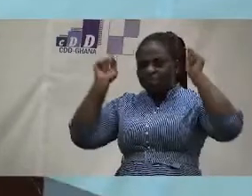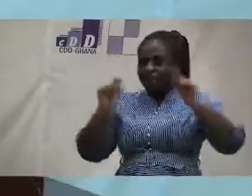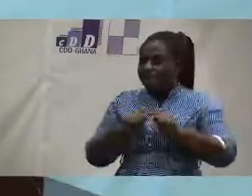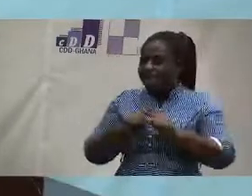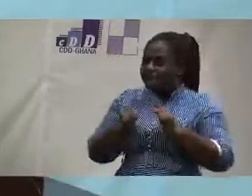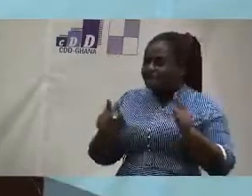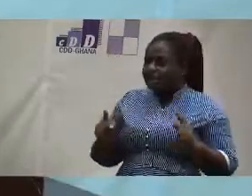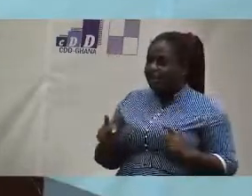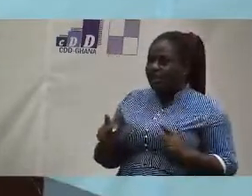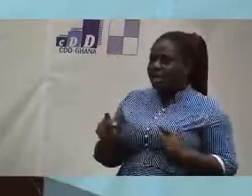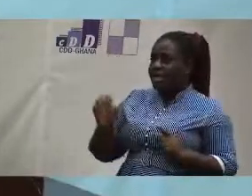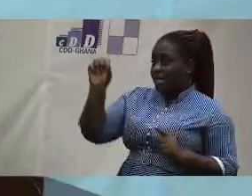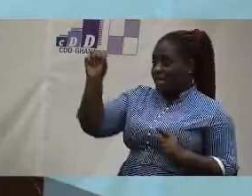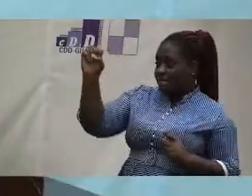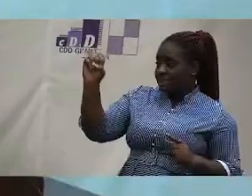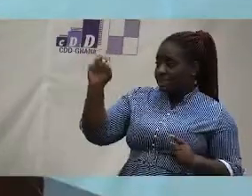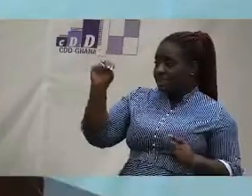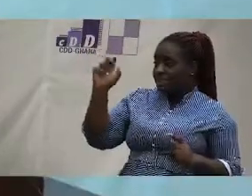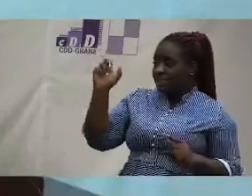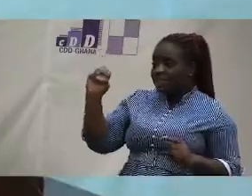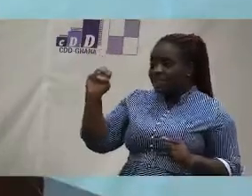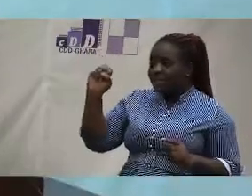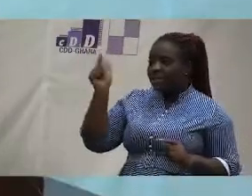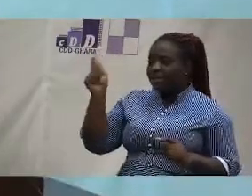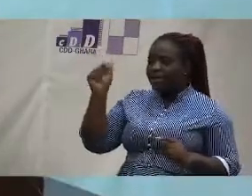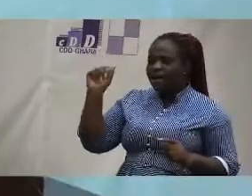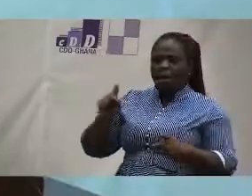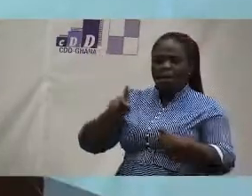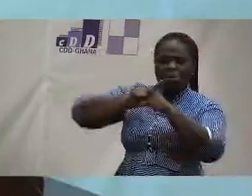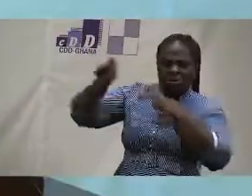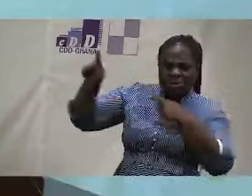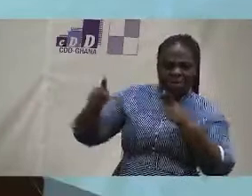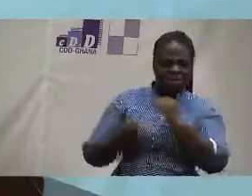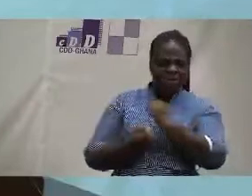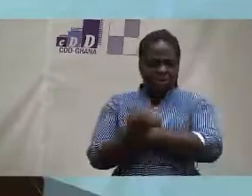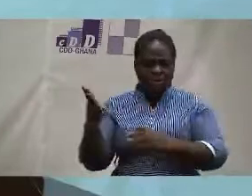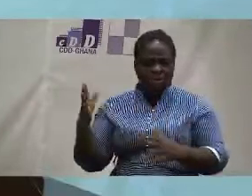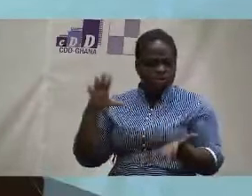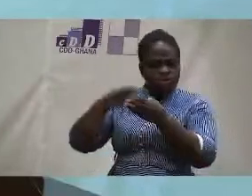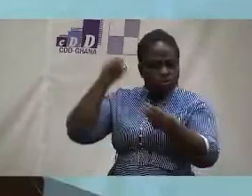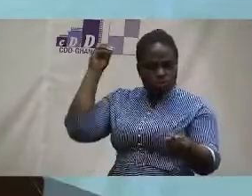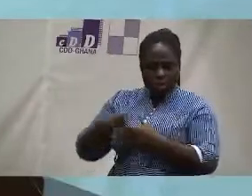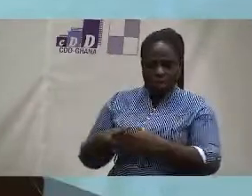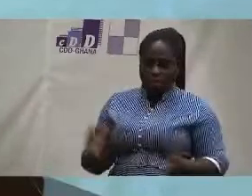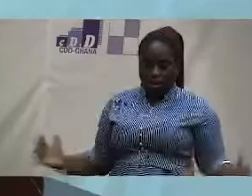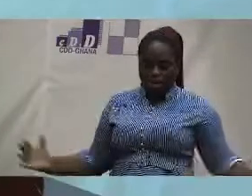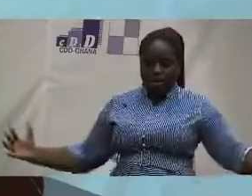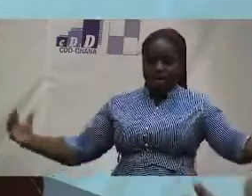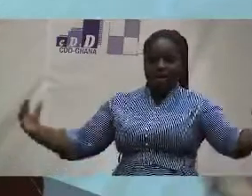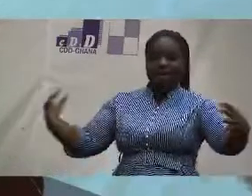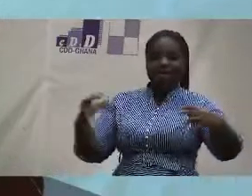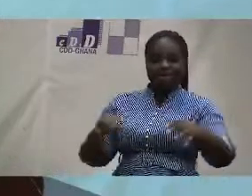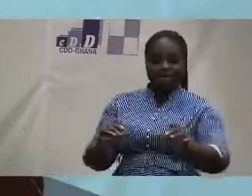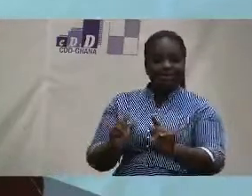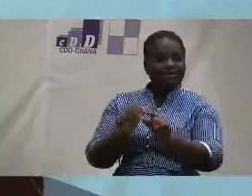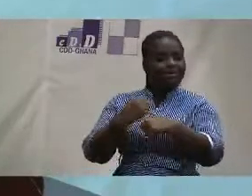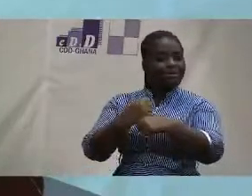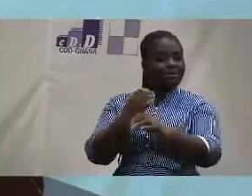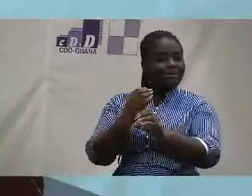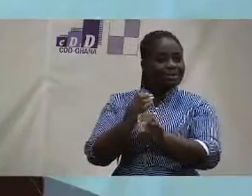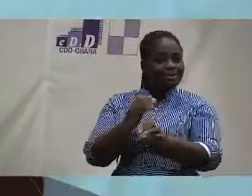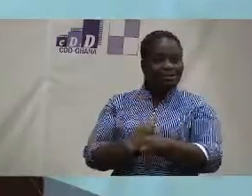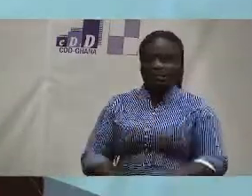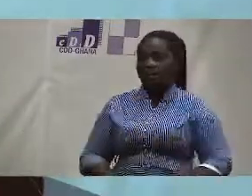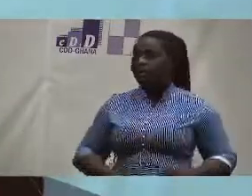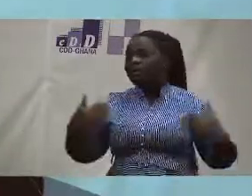the Senegalese rap musician, professors, journalists, and students came together and created the Yanama, We Are